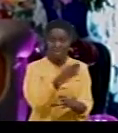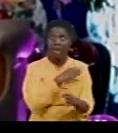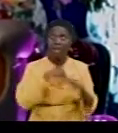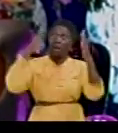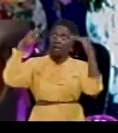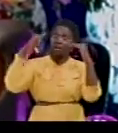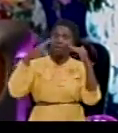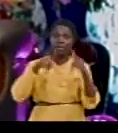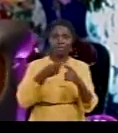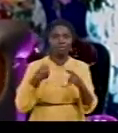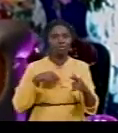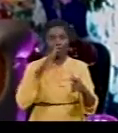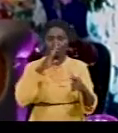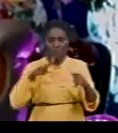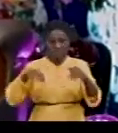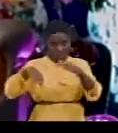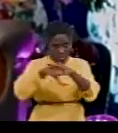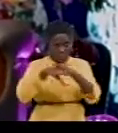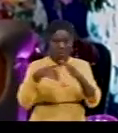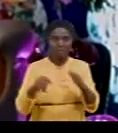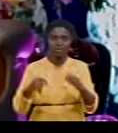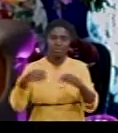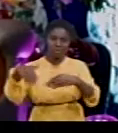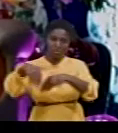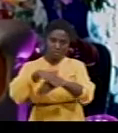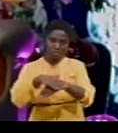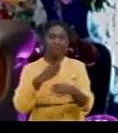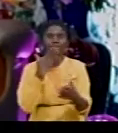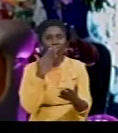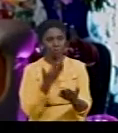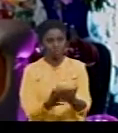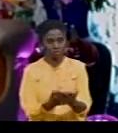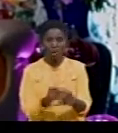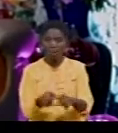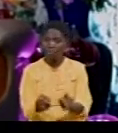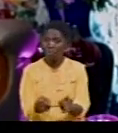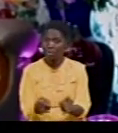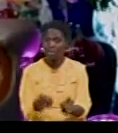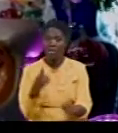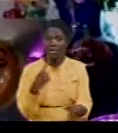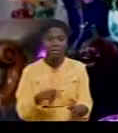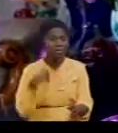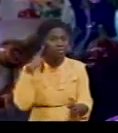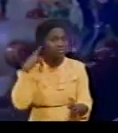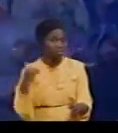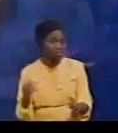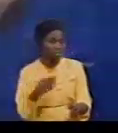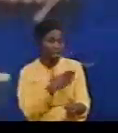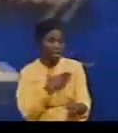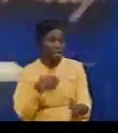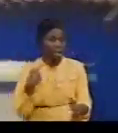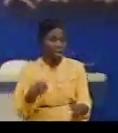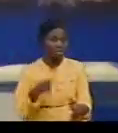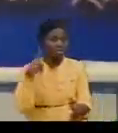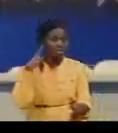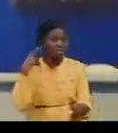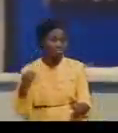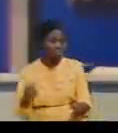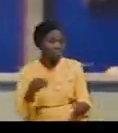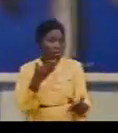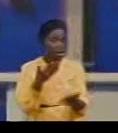be under shelter. That's good. But the silver and the gold, the